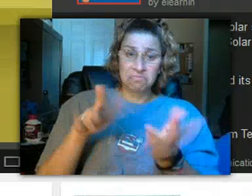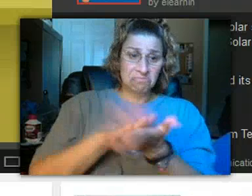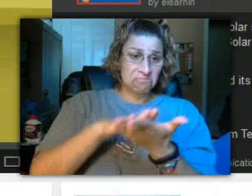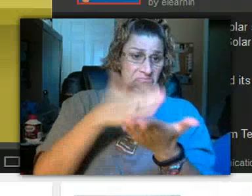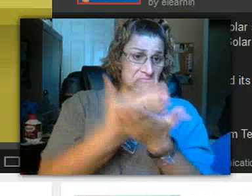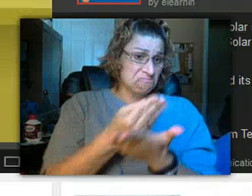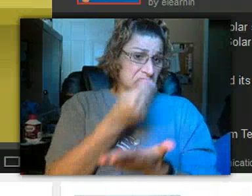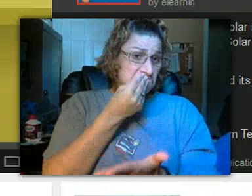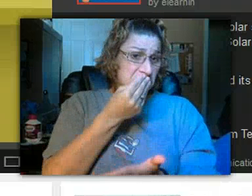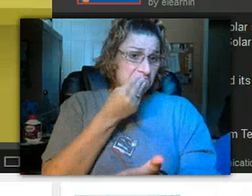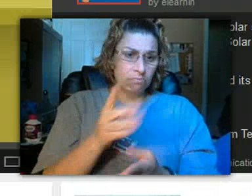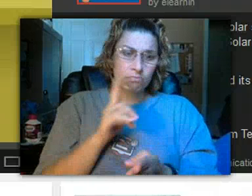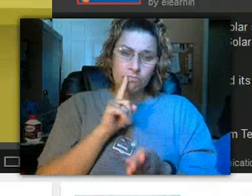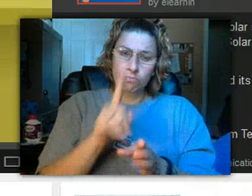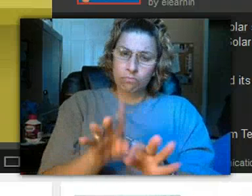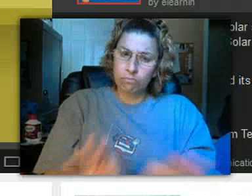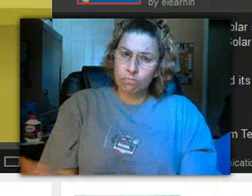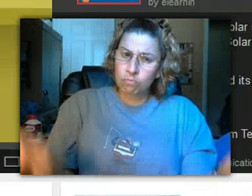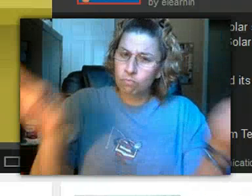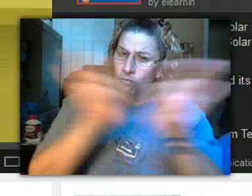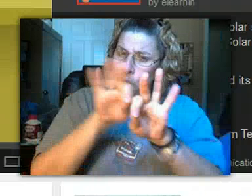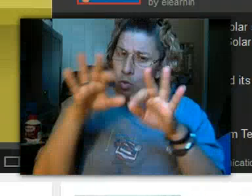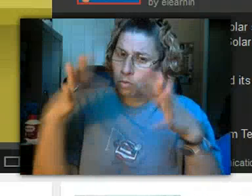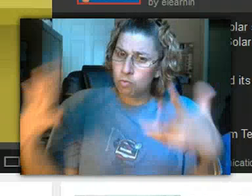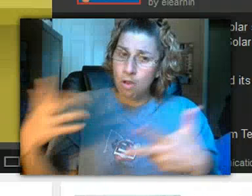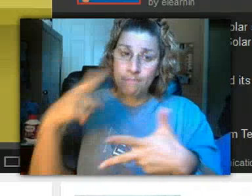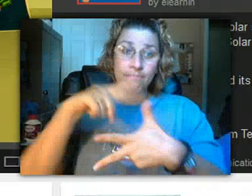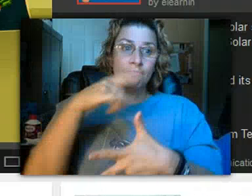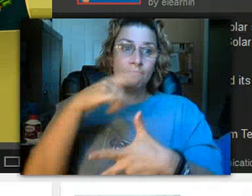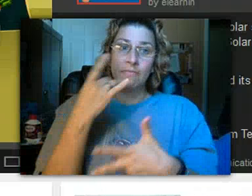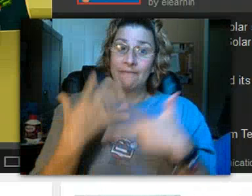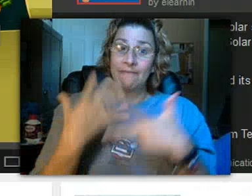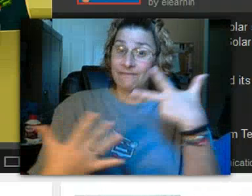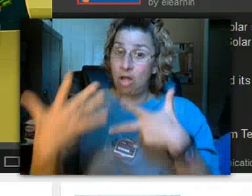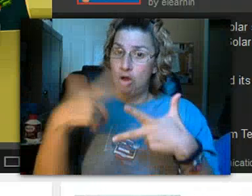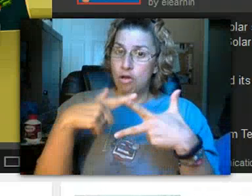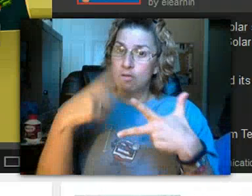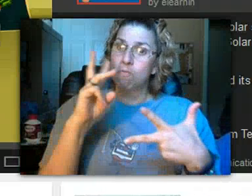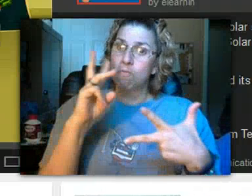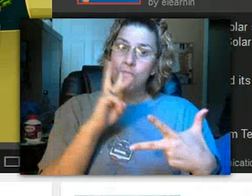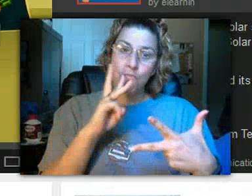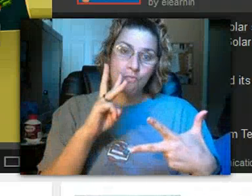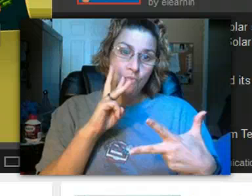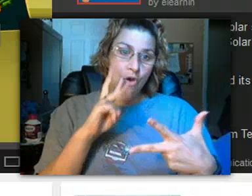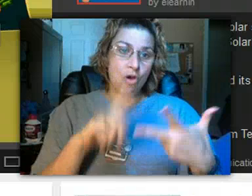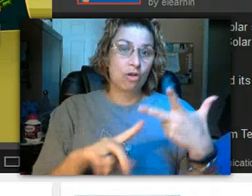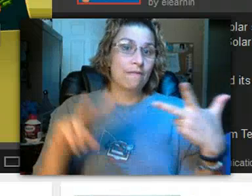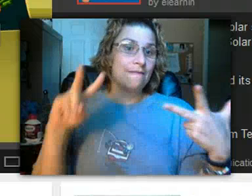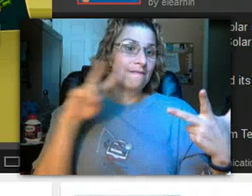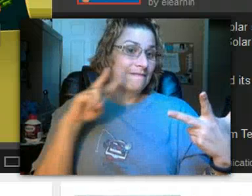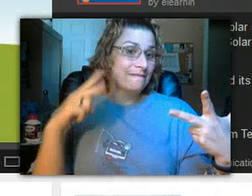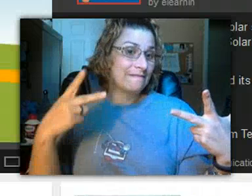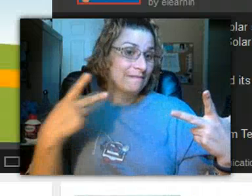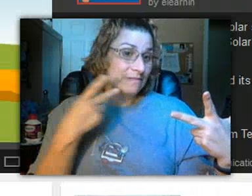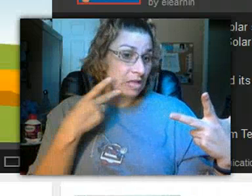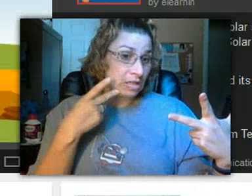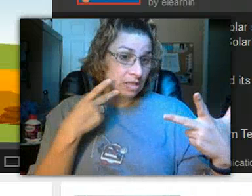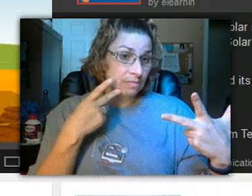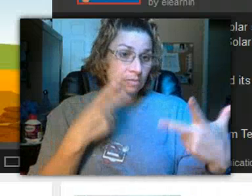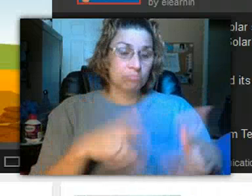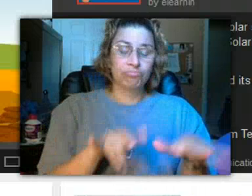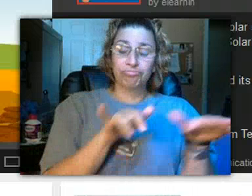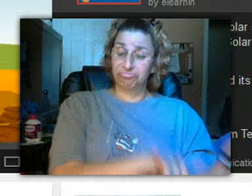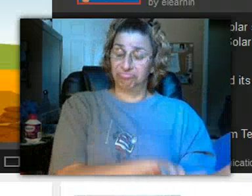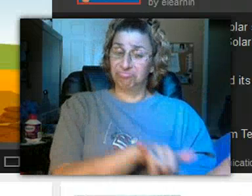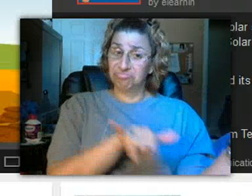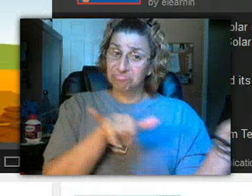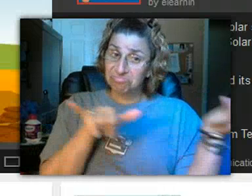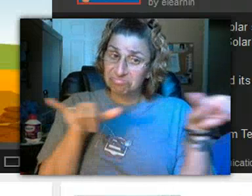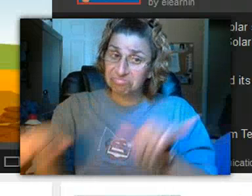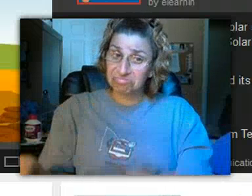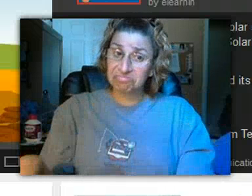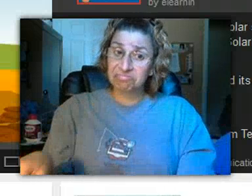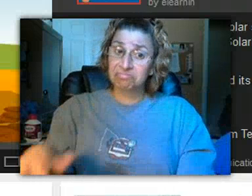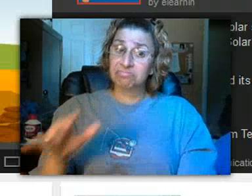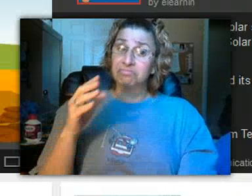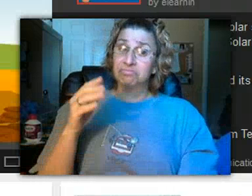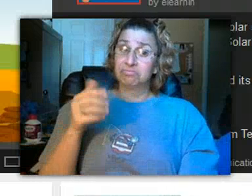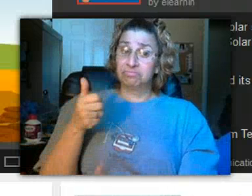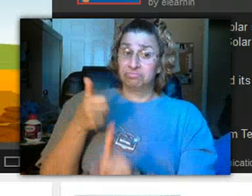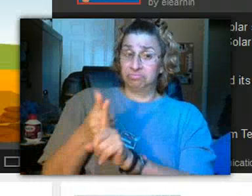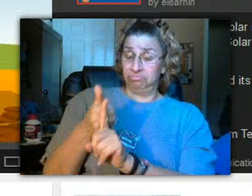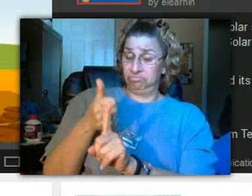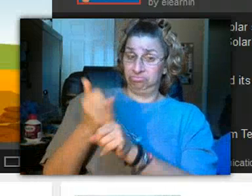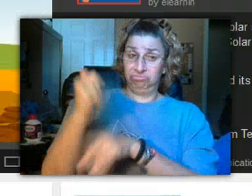essential things are required, including fire, water, vegetables, etc. Similarly, to make their